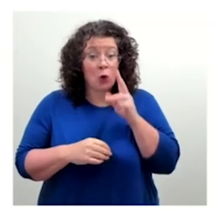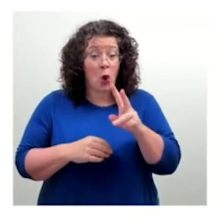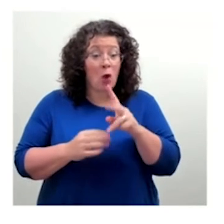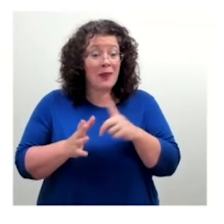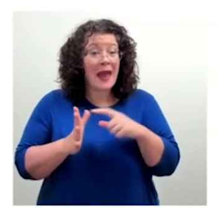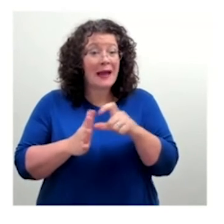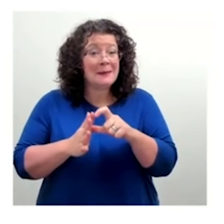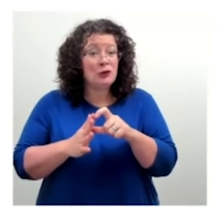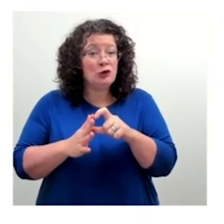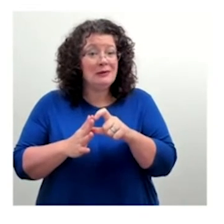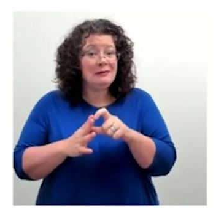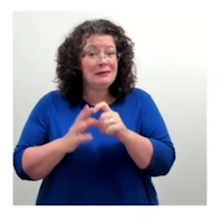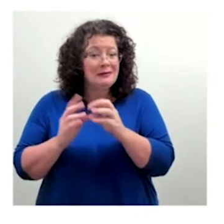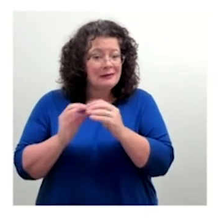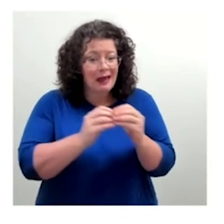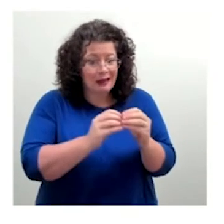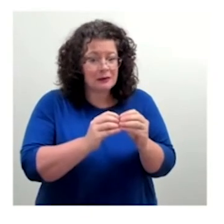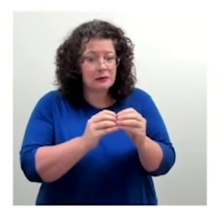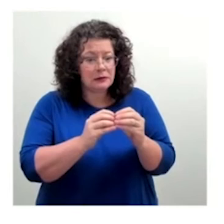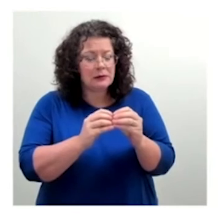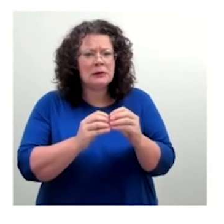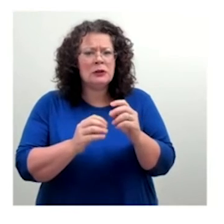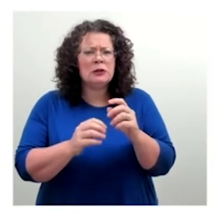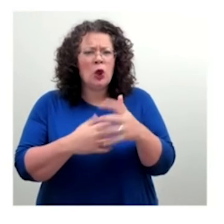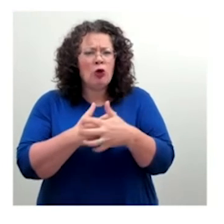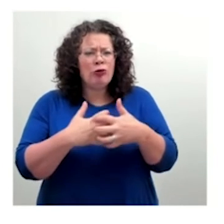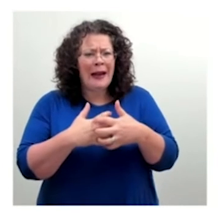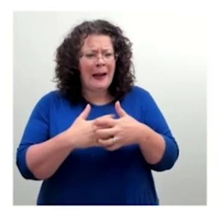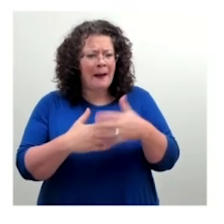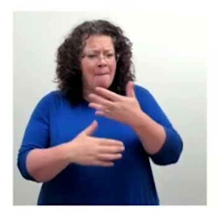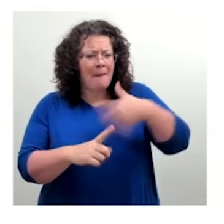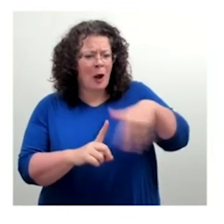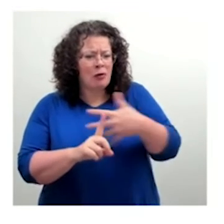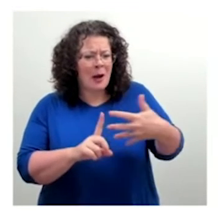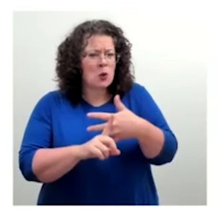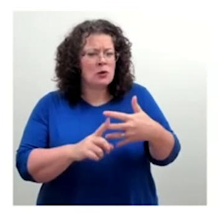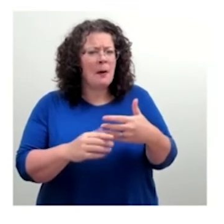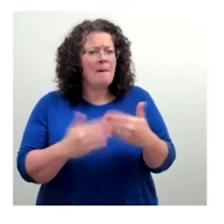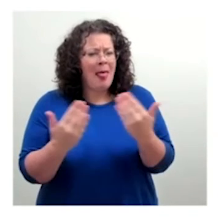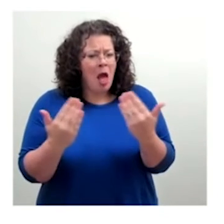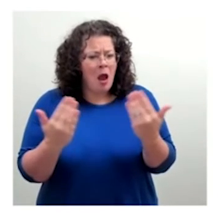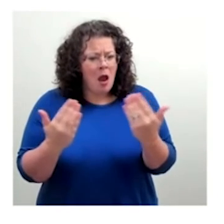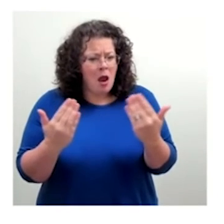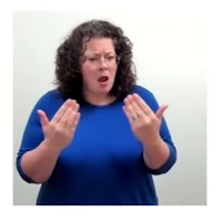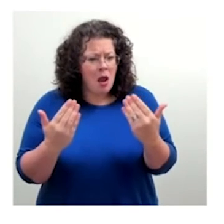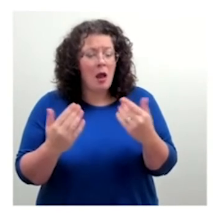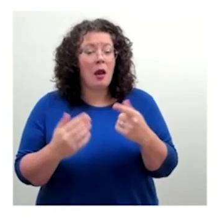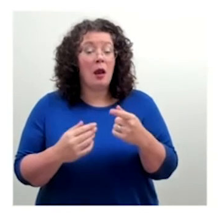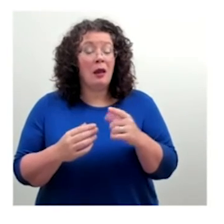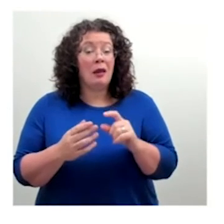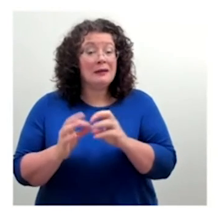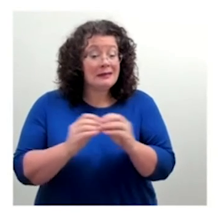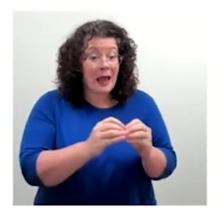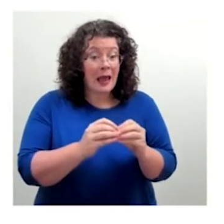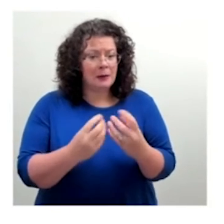semi-bold. And I also rearranged slightly the shape of the room so that the room is very slightly wider to make room for this exercise